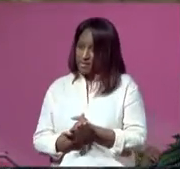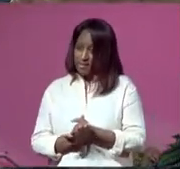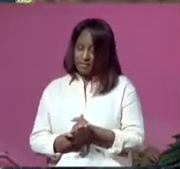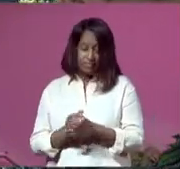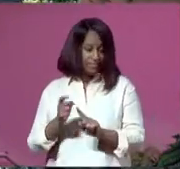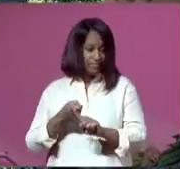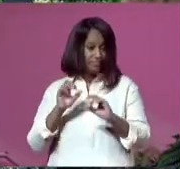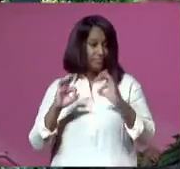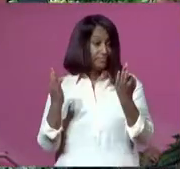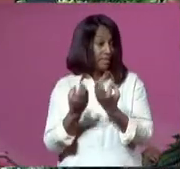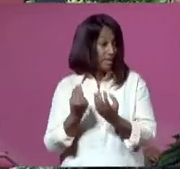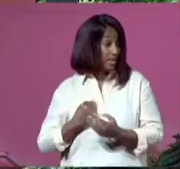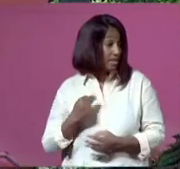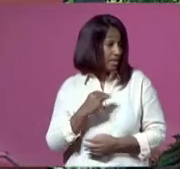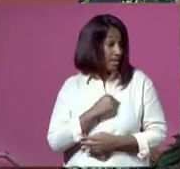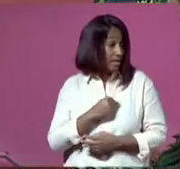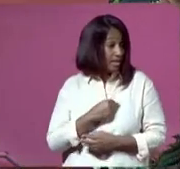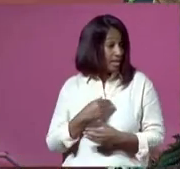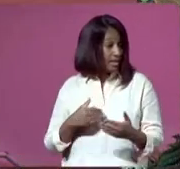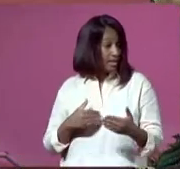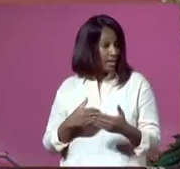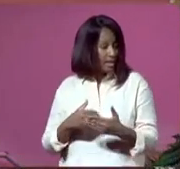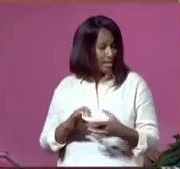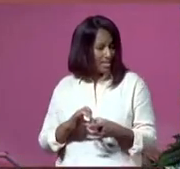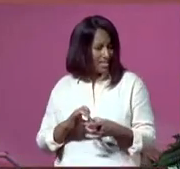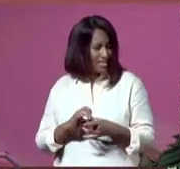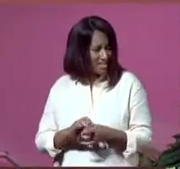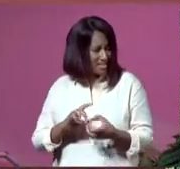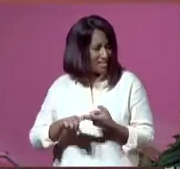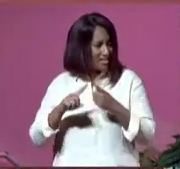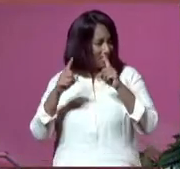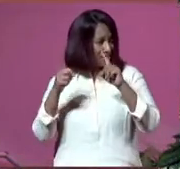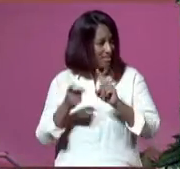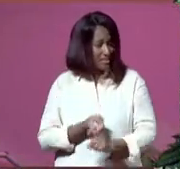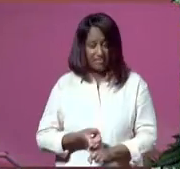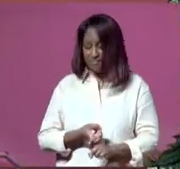family members and close friends. They've been broken.